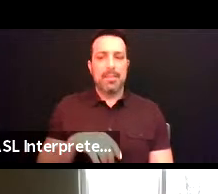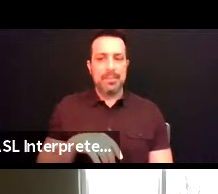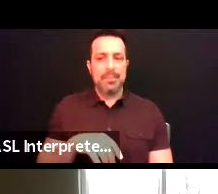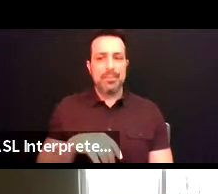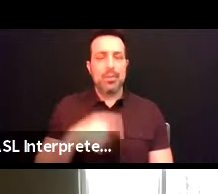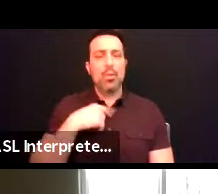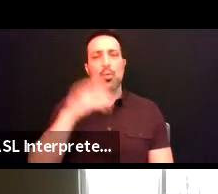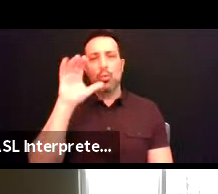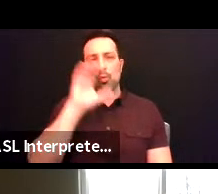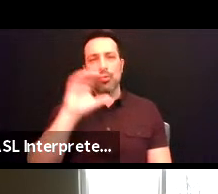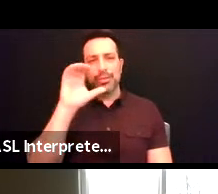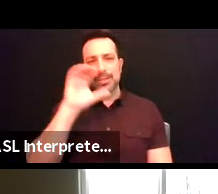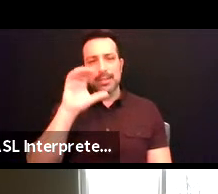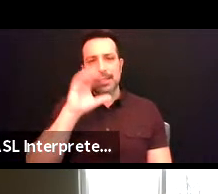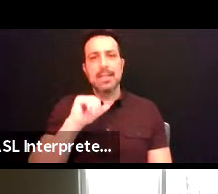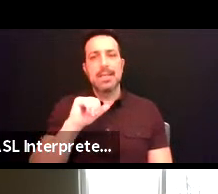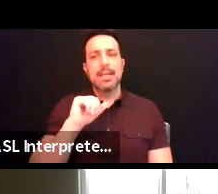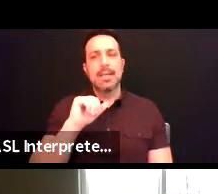we're seeking